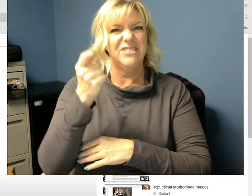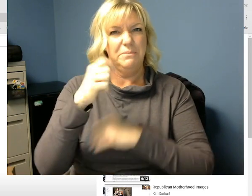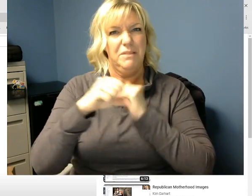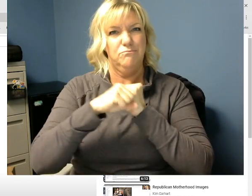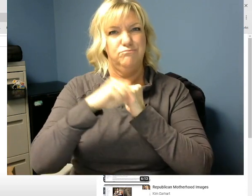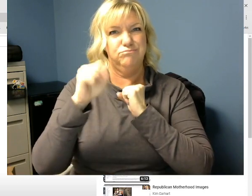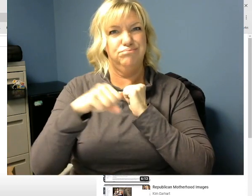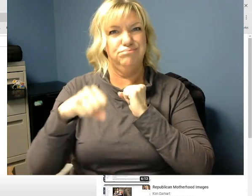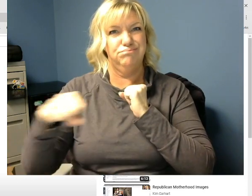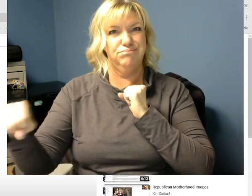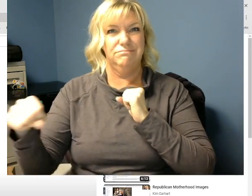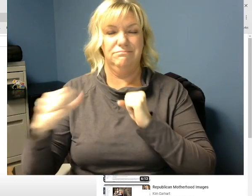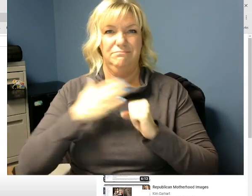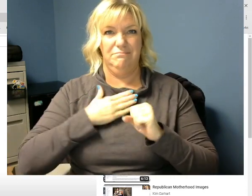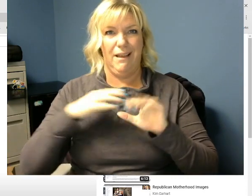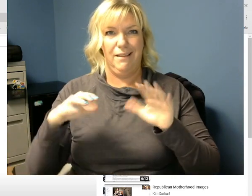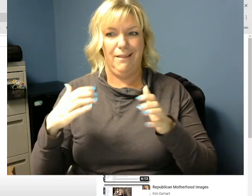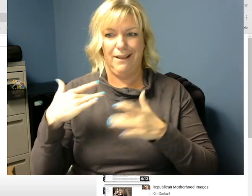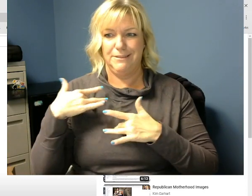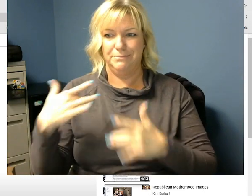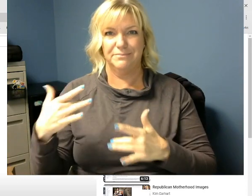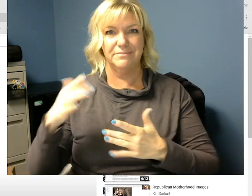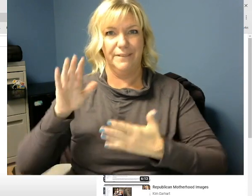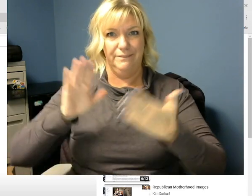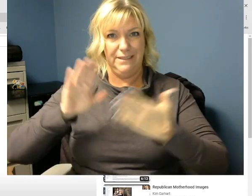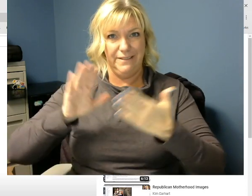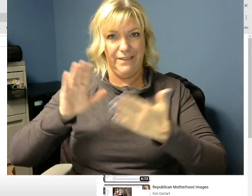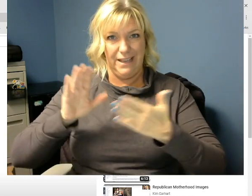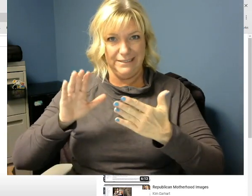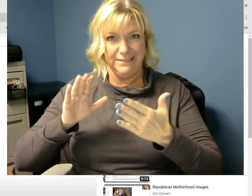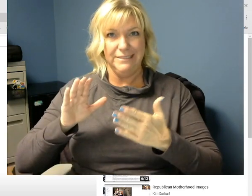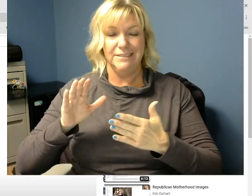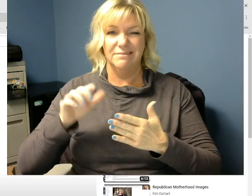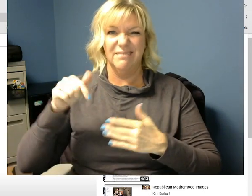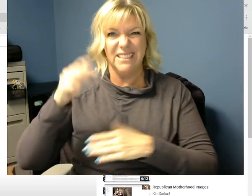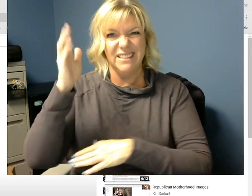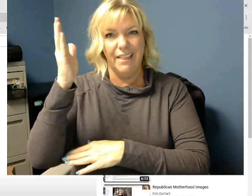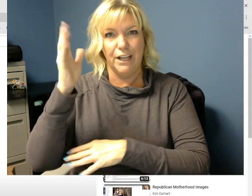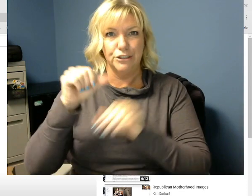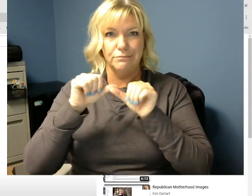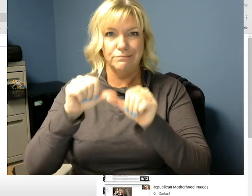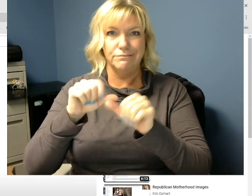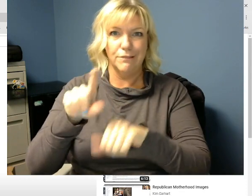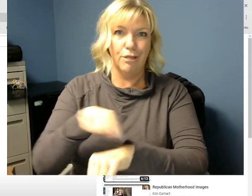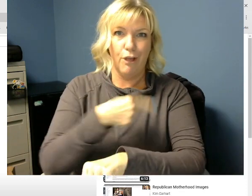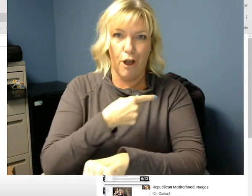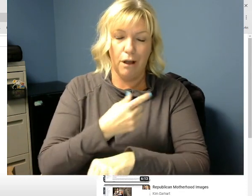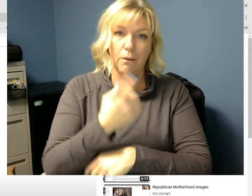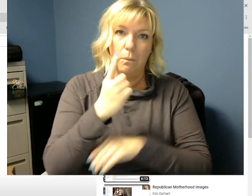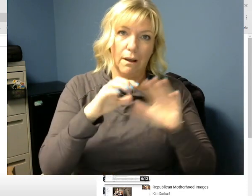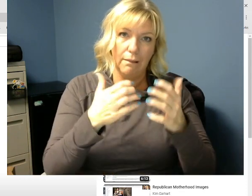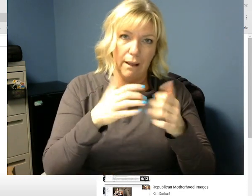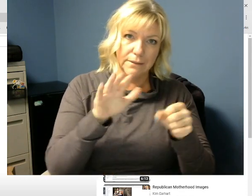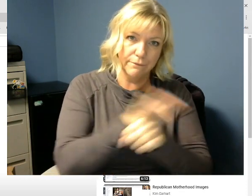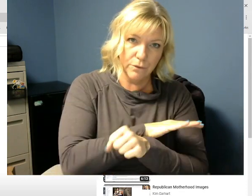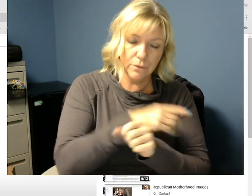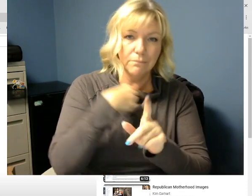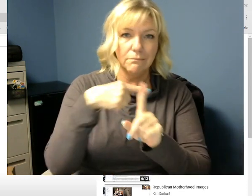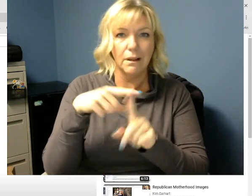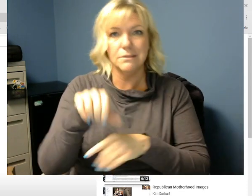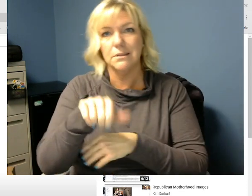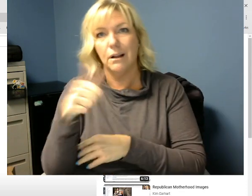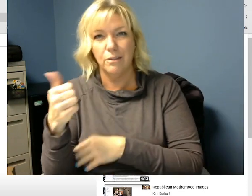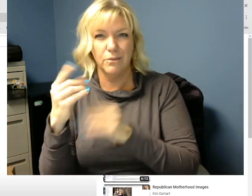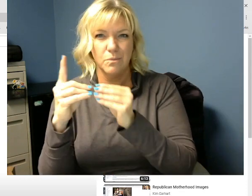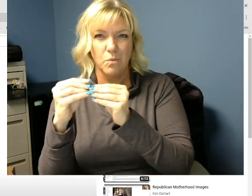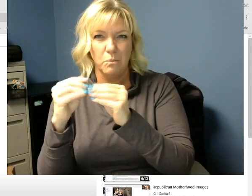takes me a class period and then like another class period, not the whole class period, but part of the class period to get